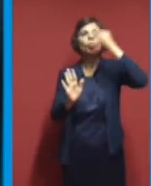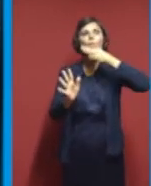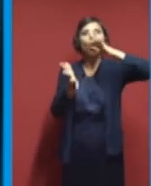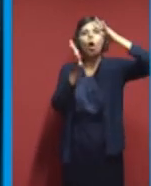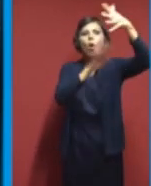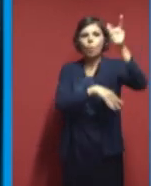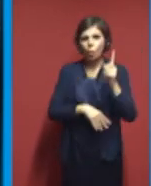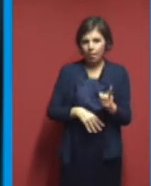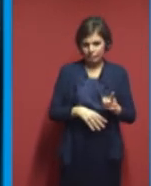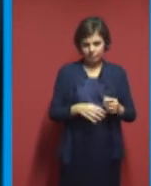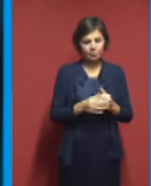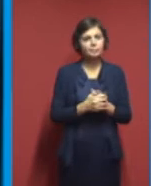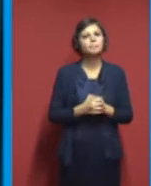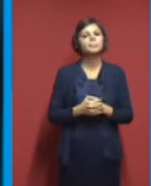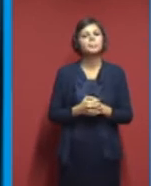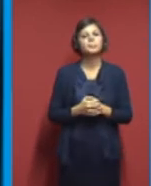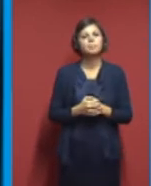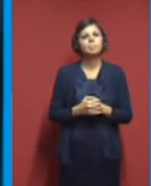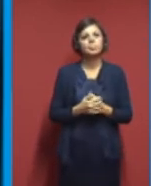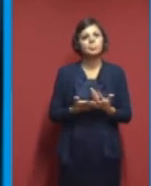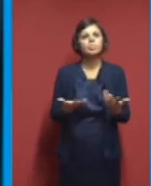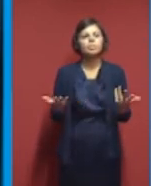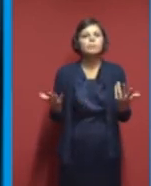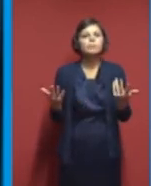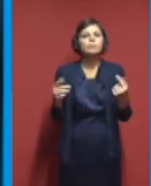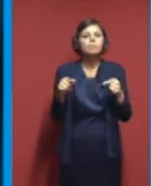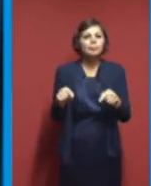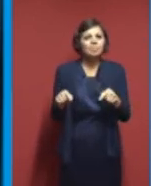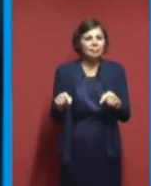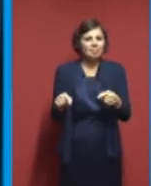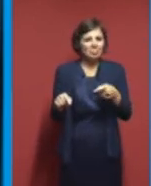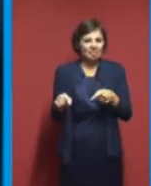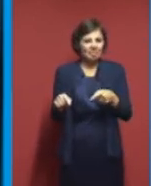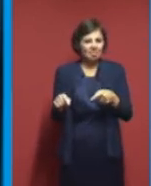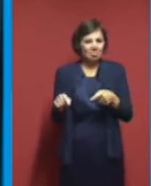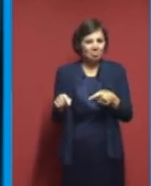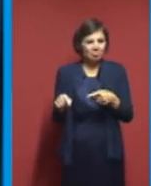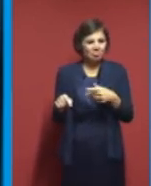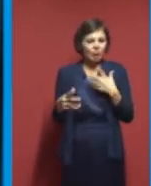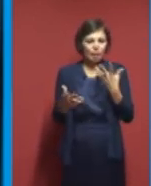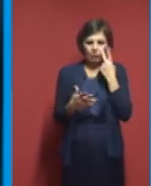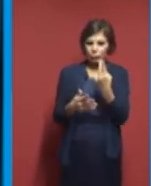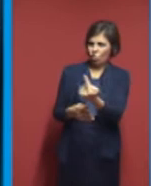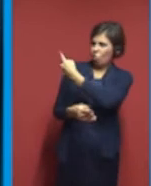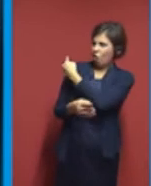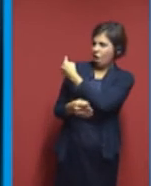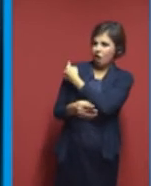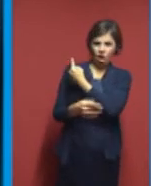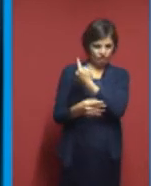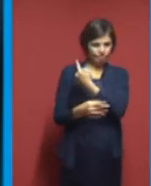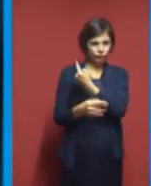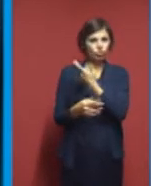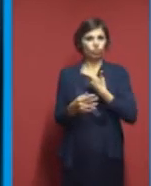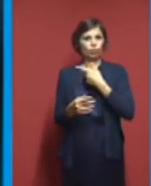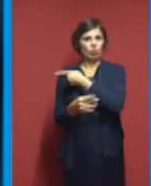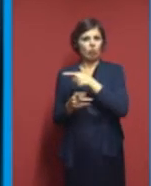3.0 is applied to the heart was what I did during my PhD research. And this is a picture of the bioreactor that we developed in order to do that. If you only knew 2 things